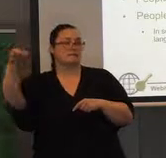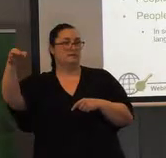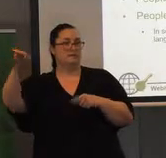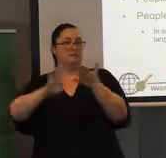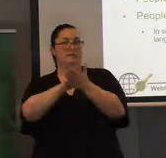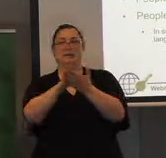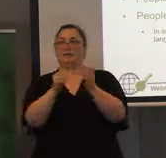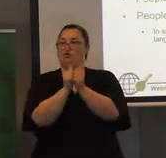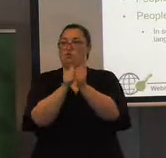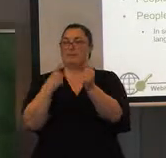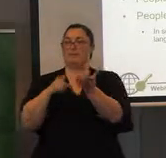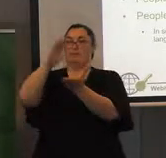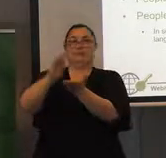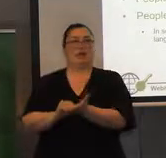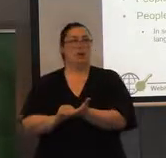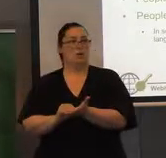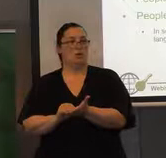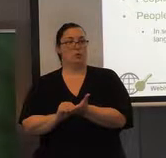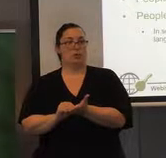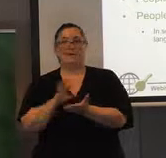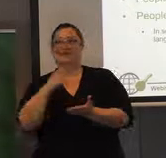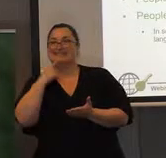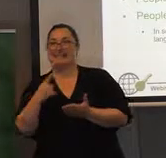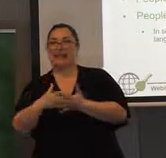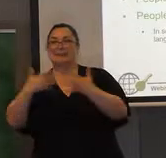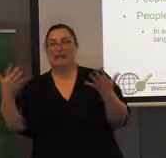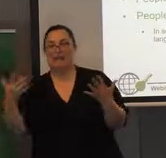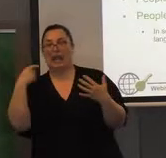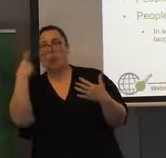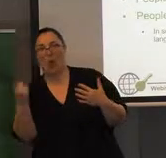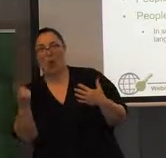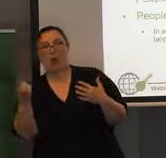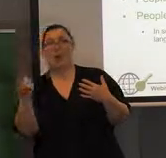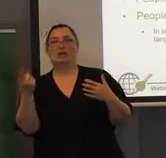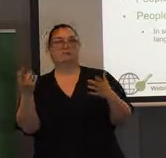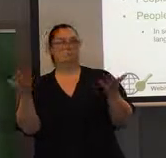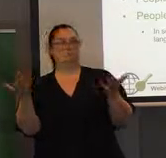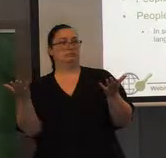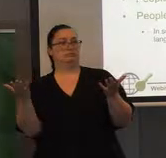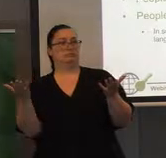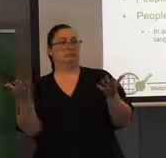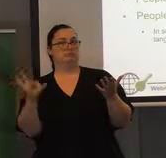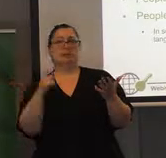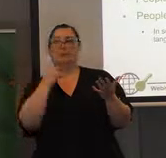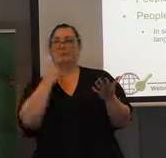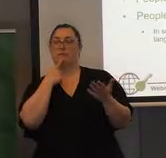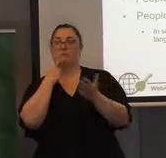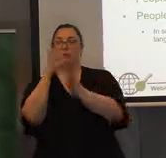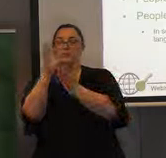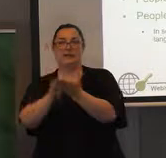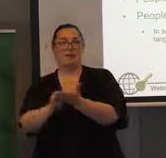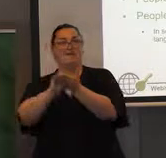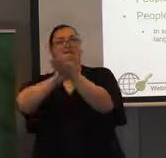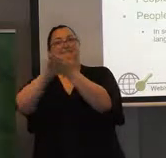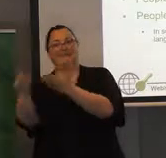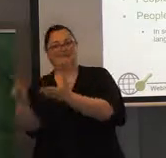So if there's a document that they need to download and it hasn't told them how big it is and how long it's going to take, they might prefer to